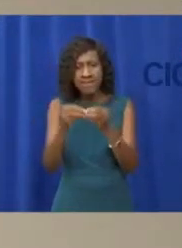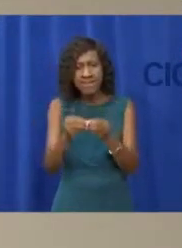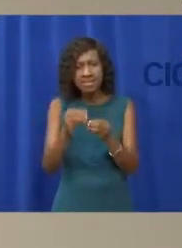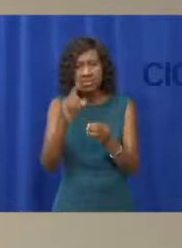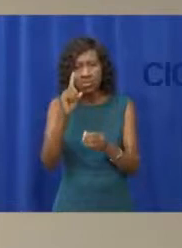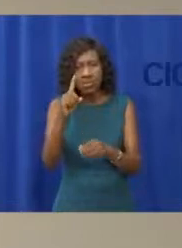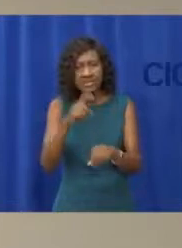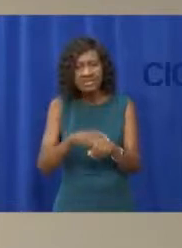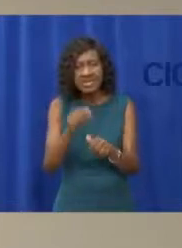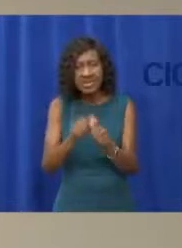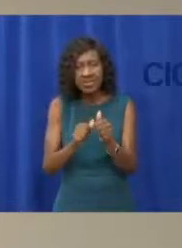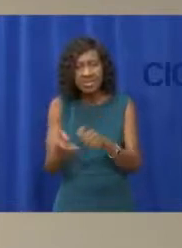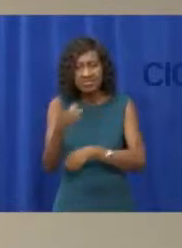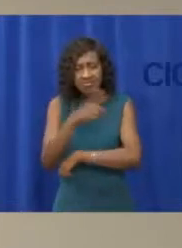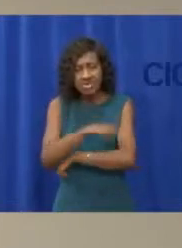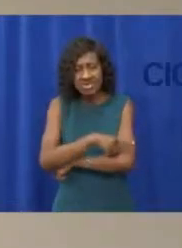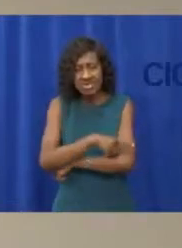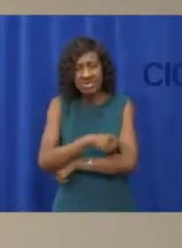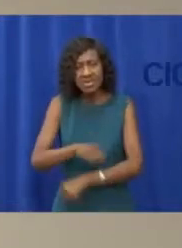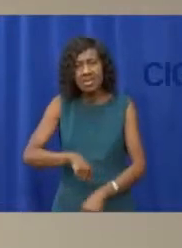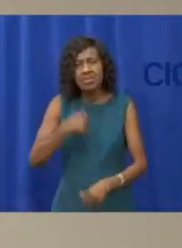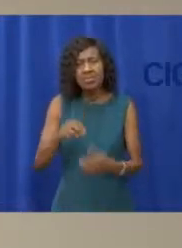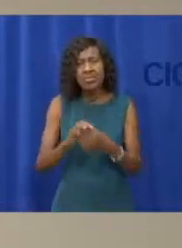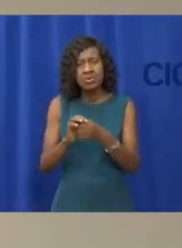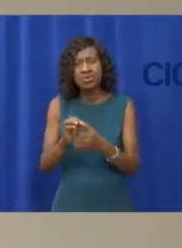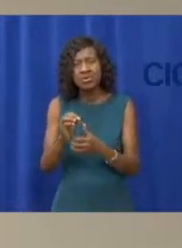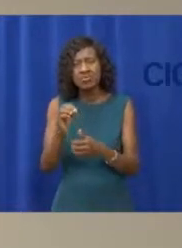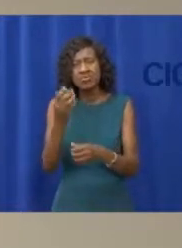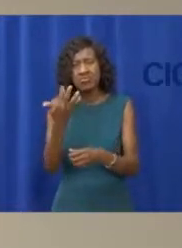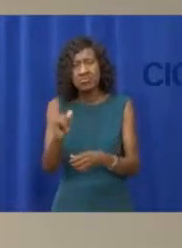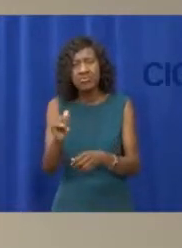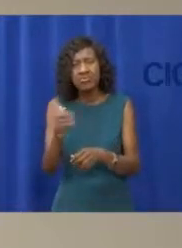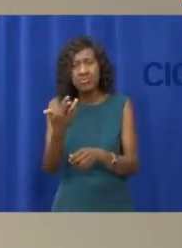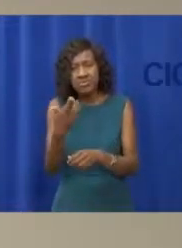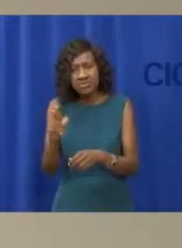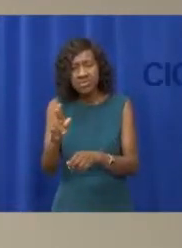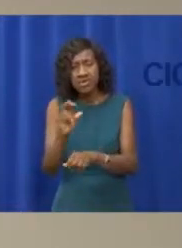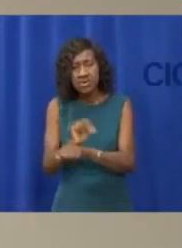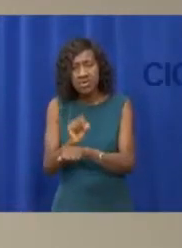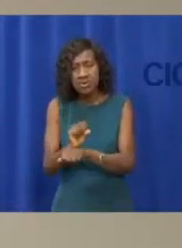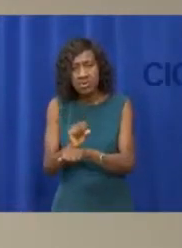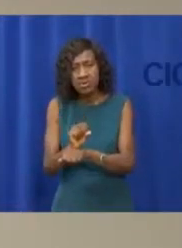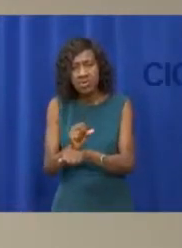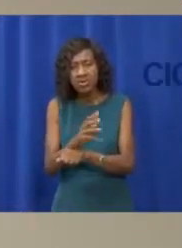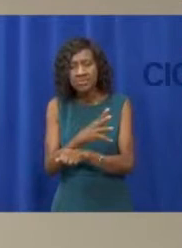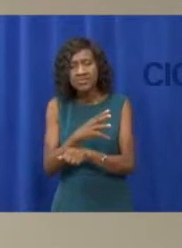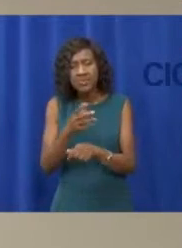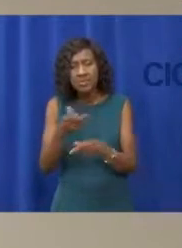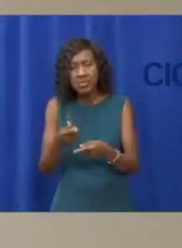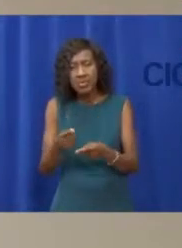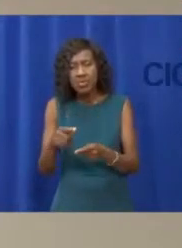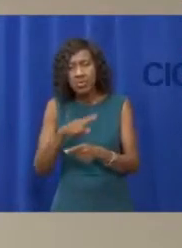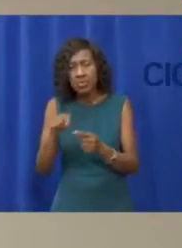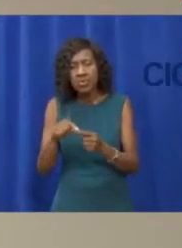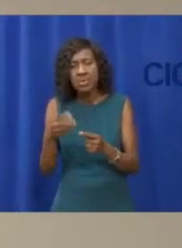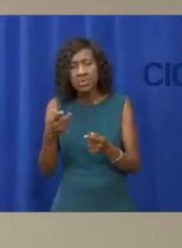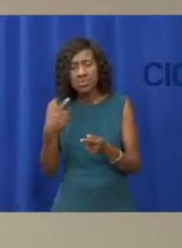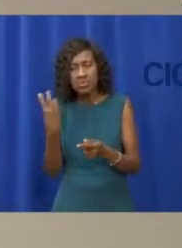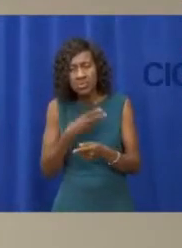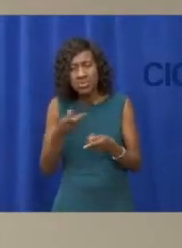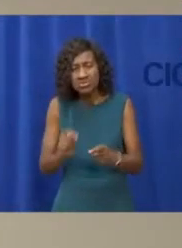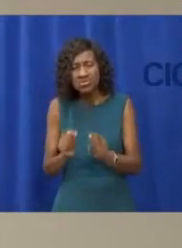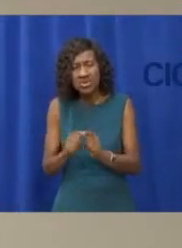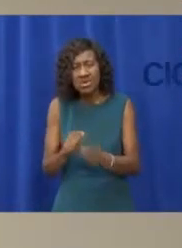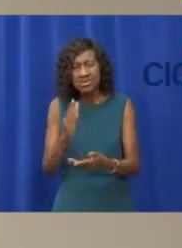so far and will continue to do while we work to contain and eliminate this virus. As I